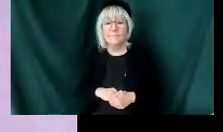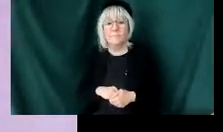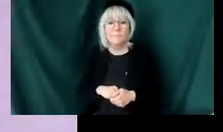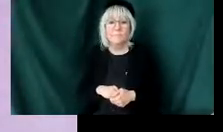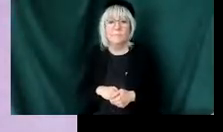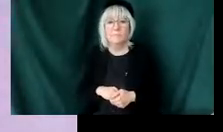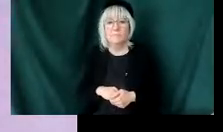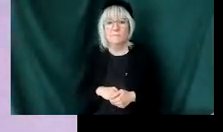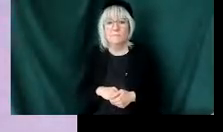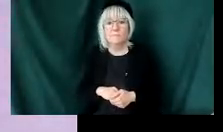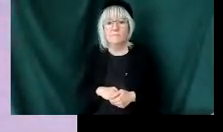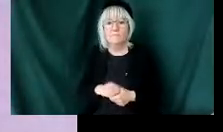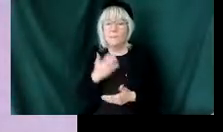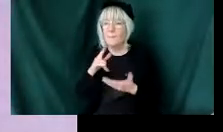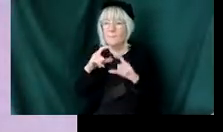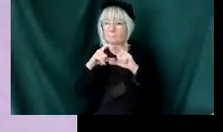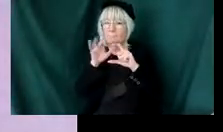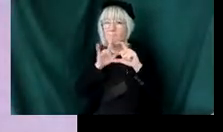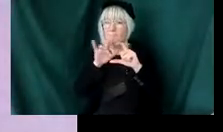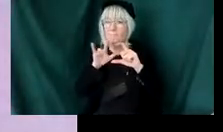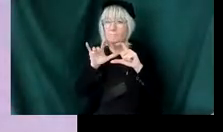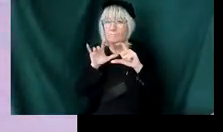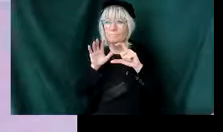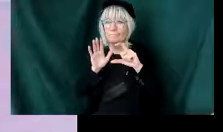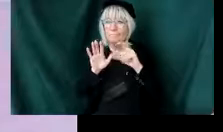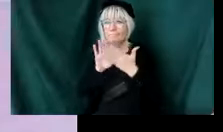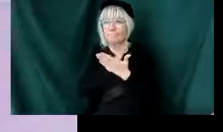maybe even put some orange on the center here.